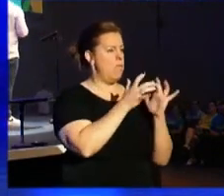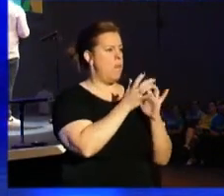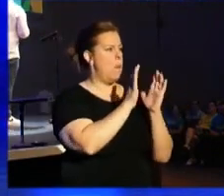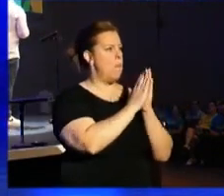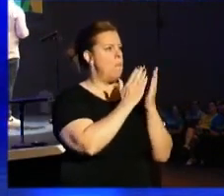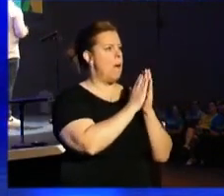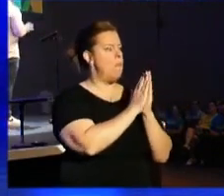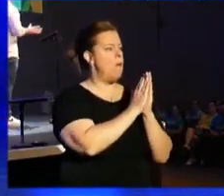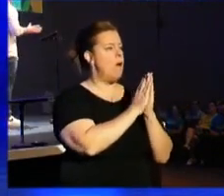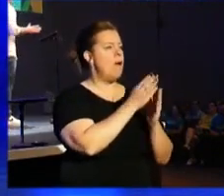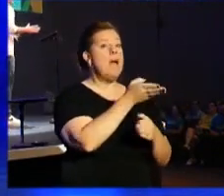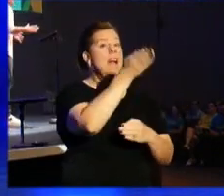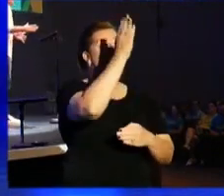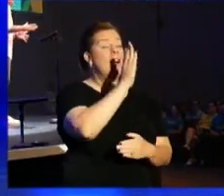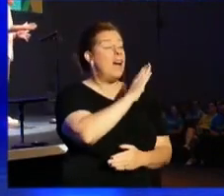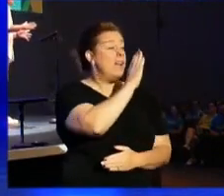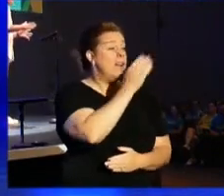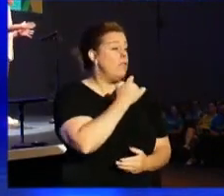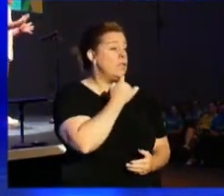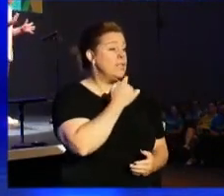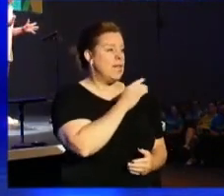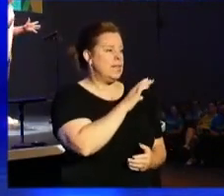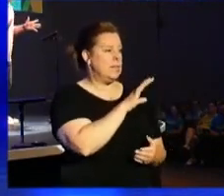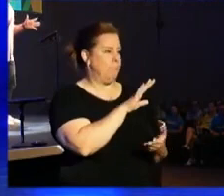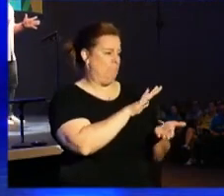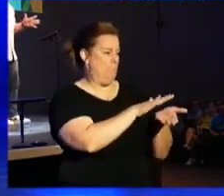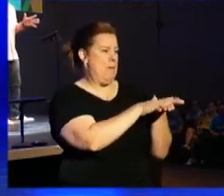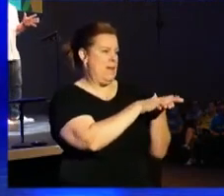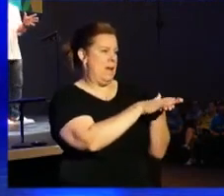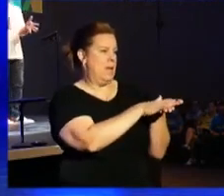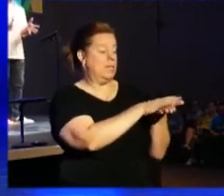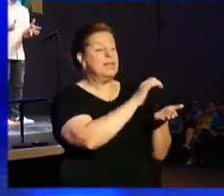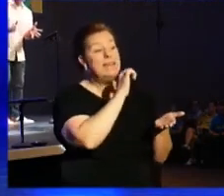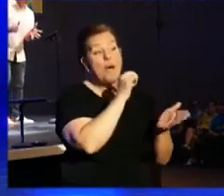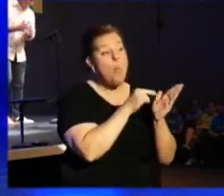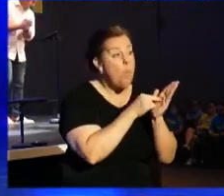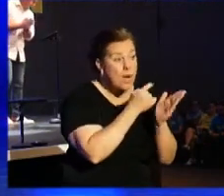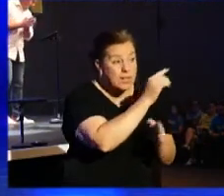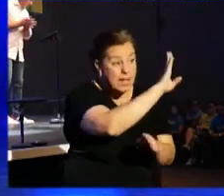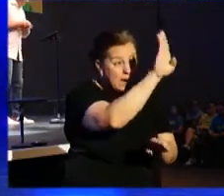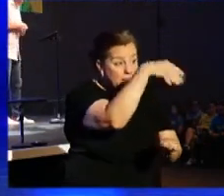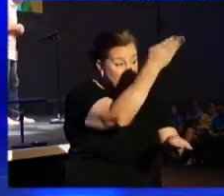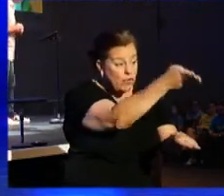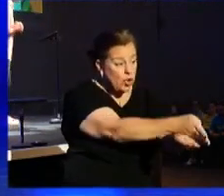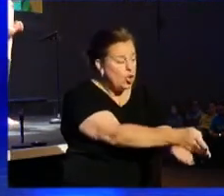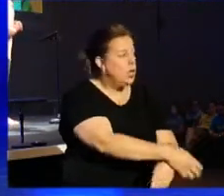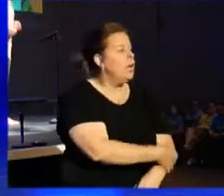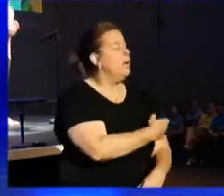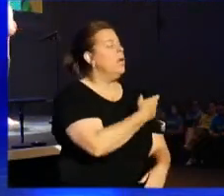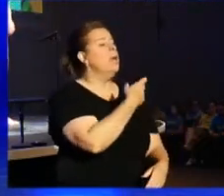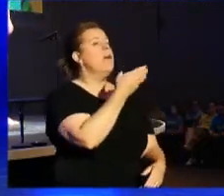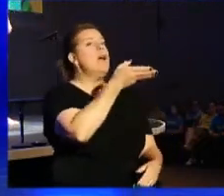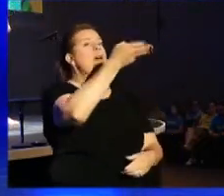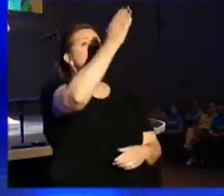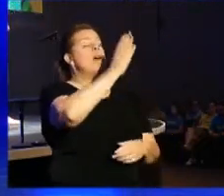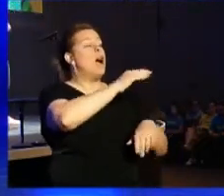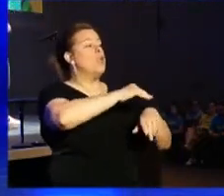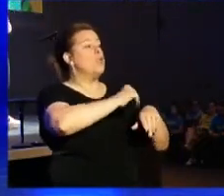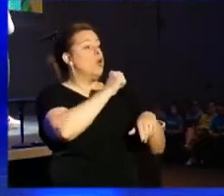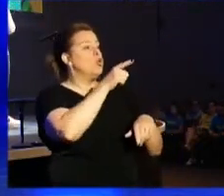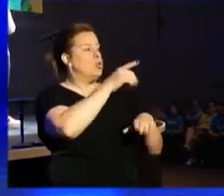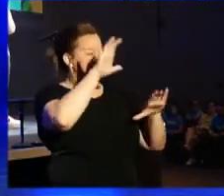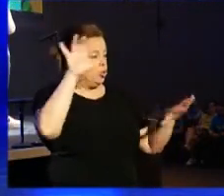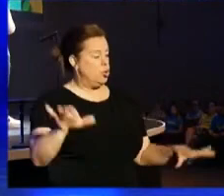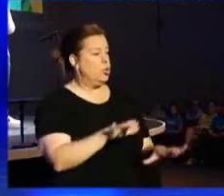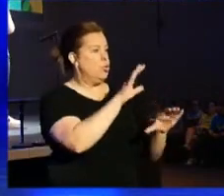us to be nice. Not once. It's not in there. He calls us to something much